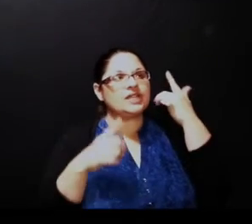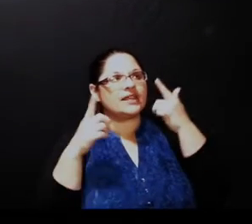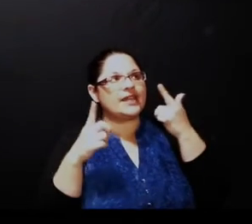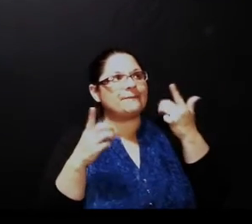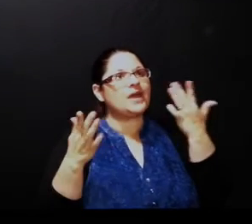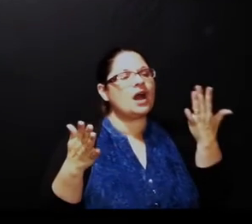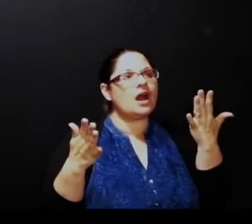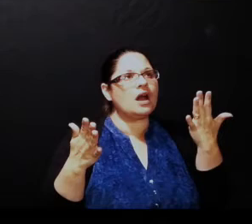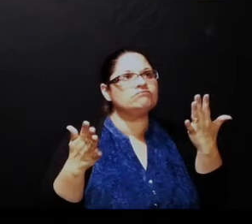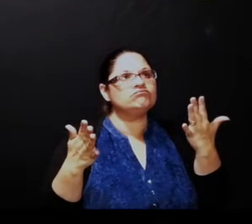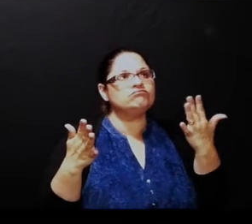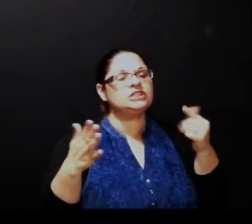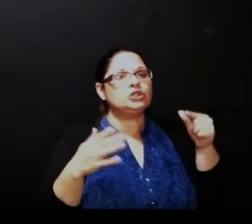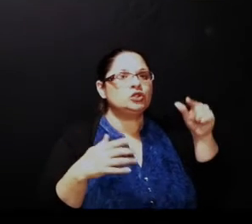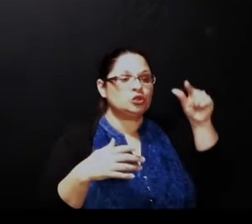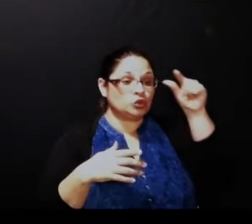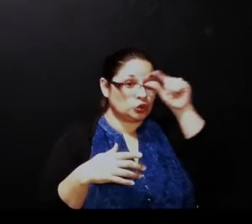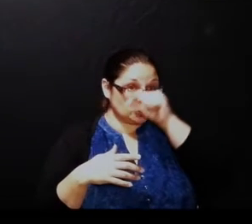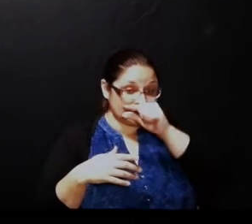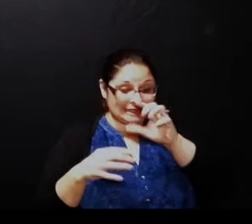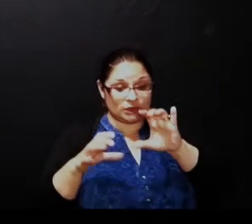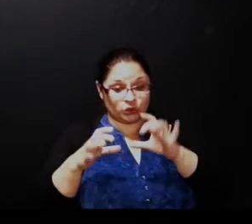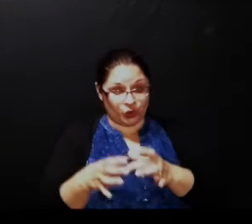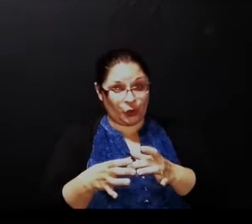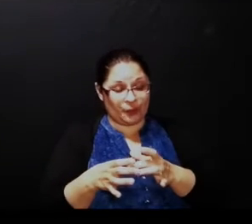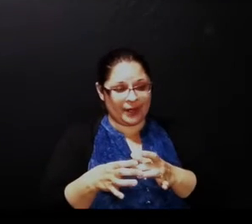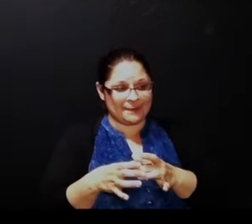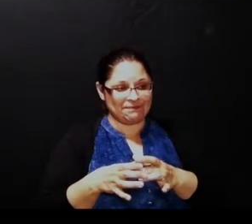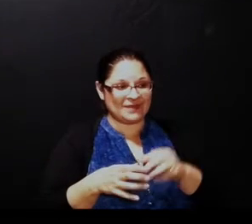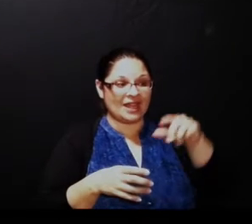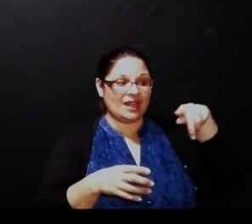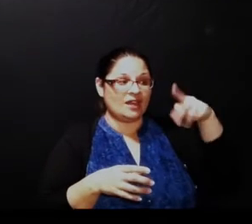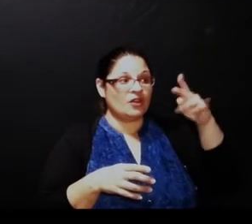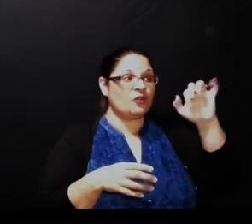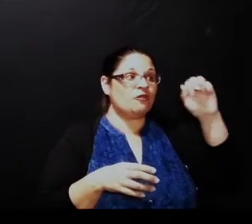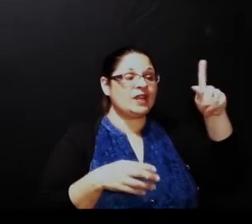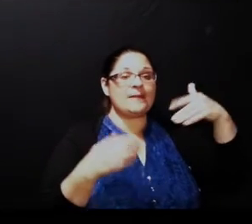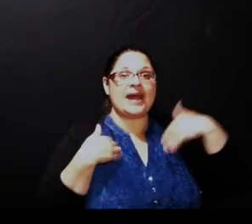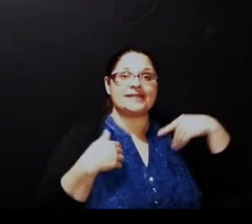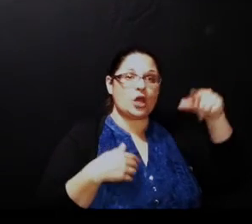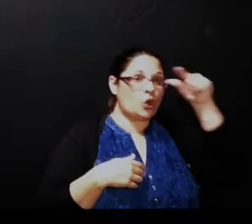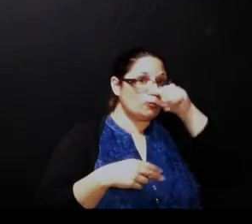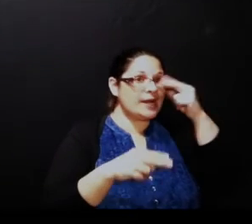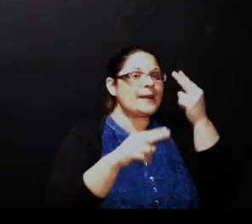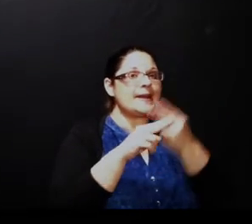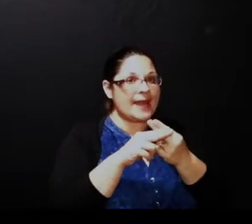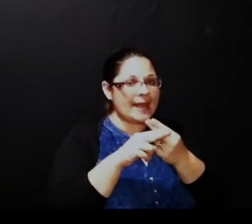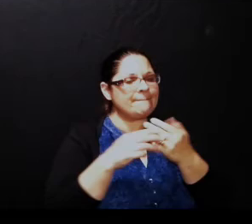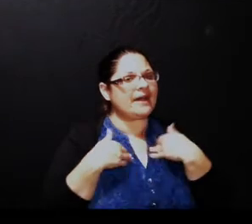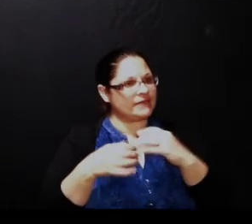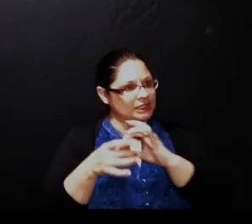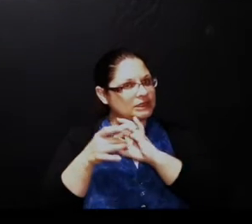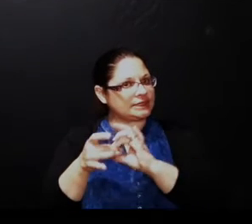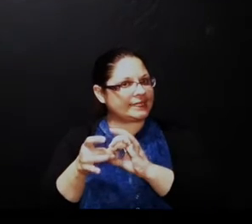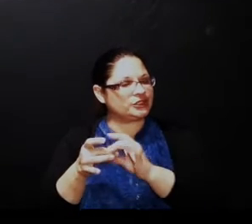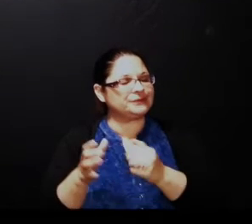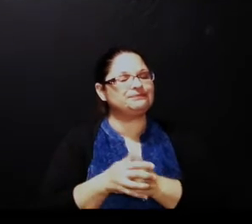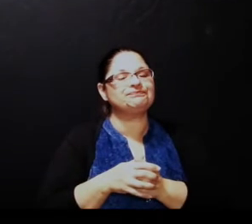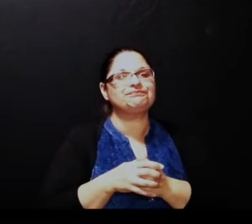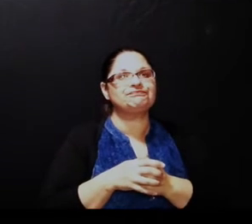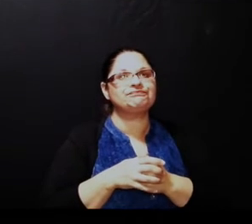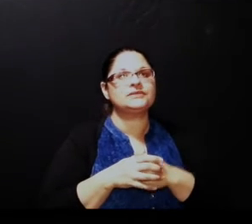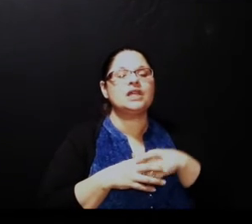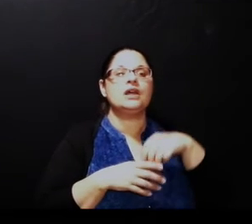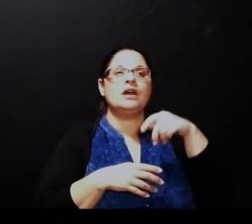they perhaps found out the names of the disciples, and Philip had a Greek name, so he was the natural one to go to. But as